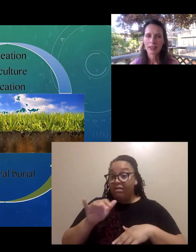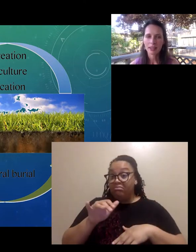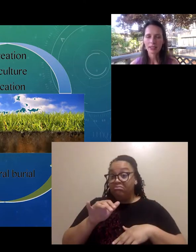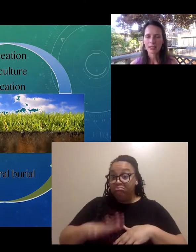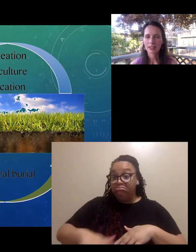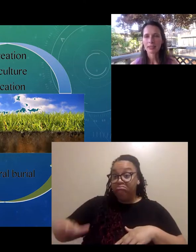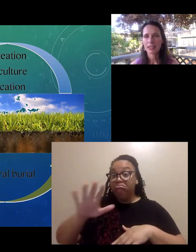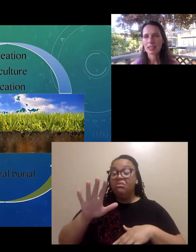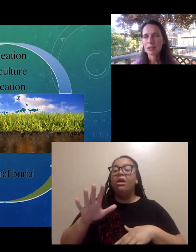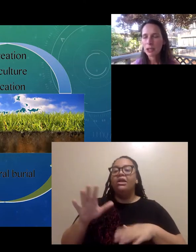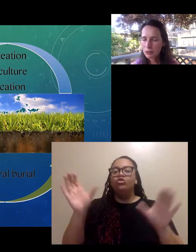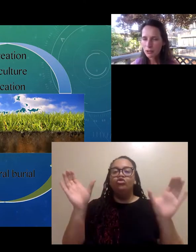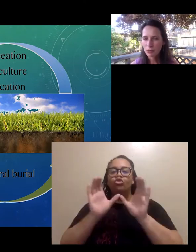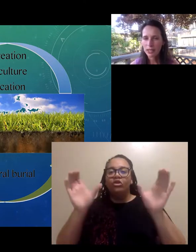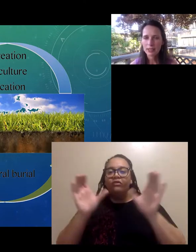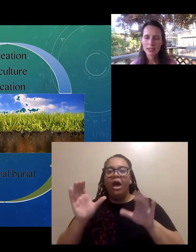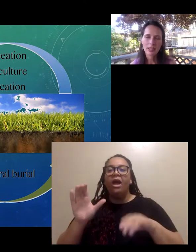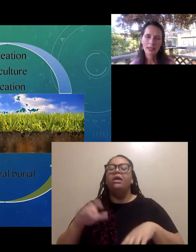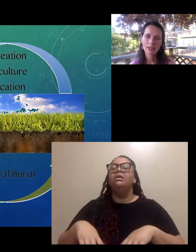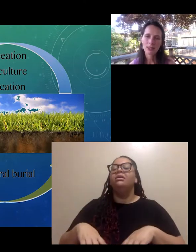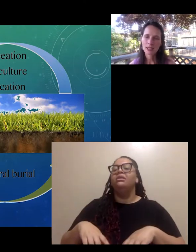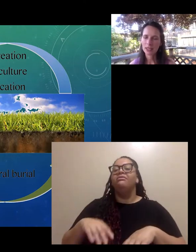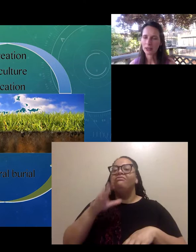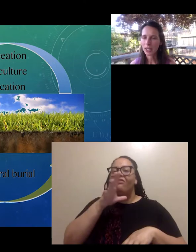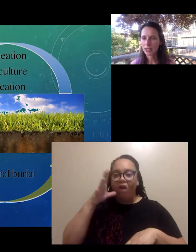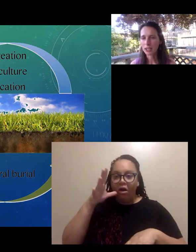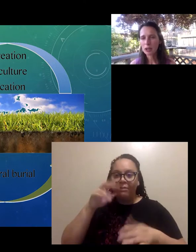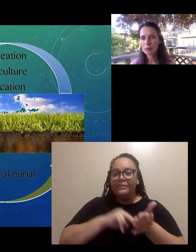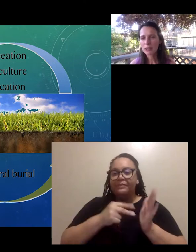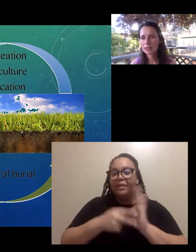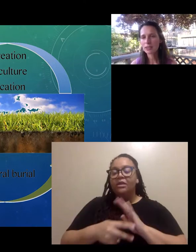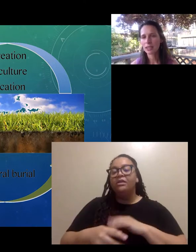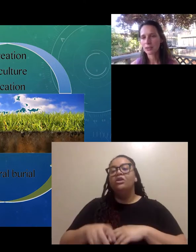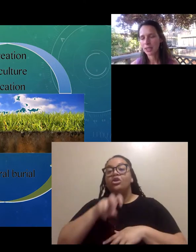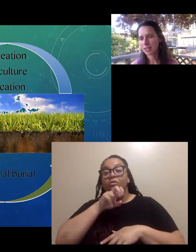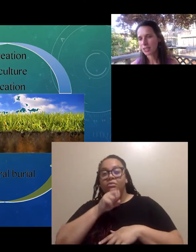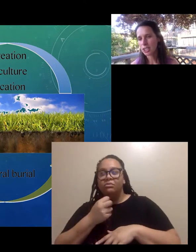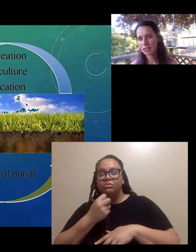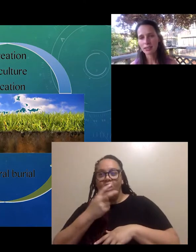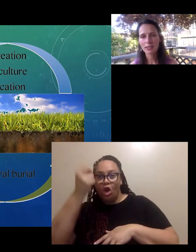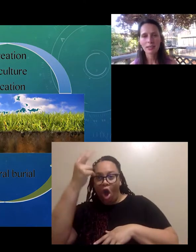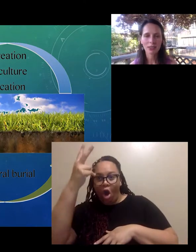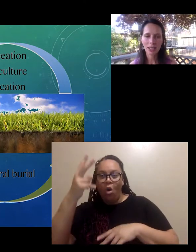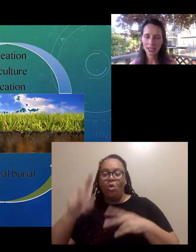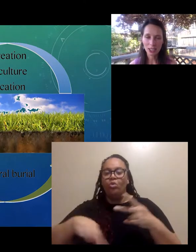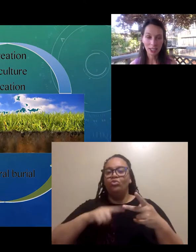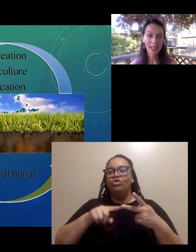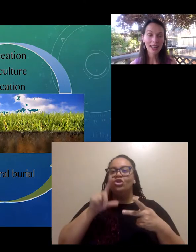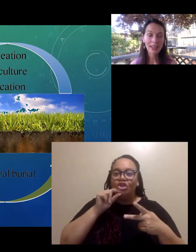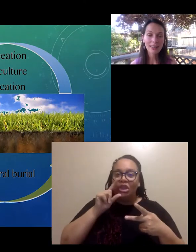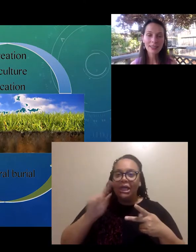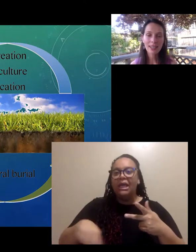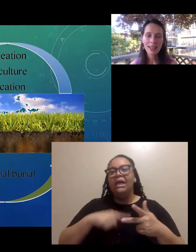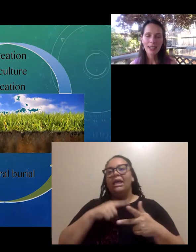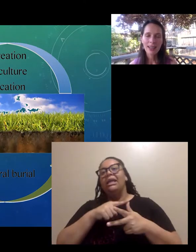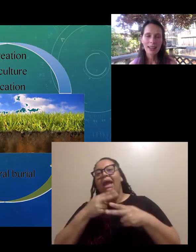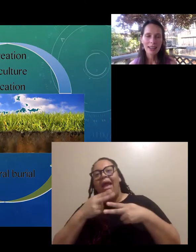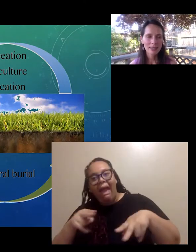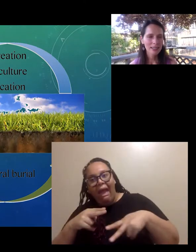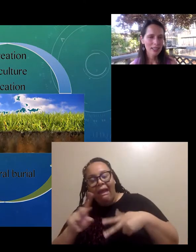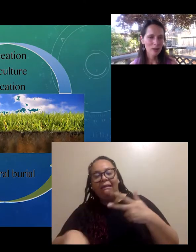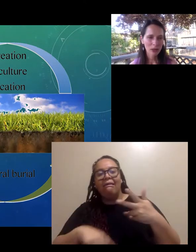There are, um, goats raised there. So they sell organic goat milk and organic chickens and organic chicken eggs.